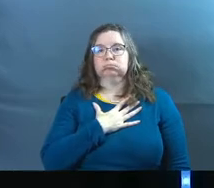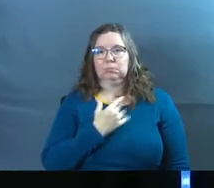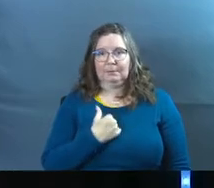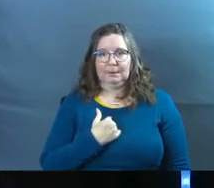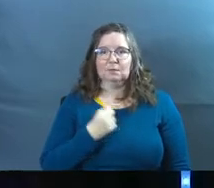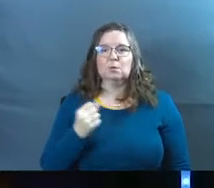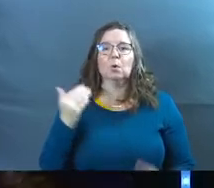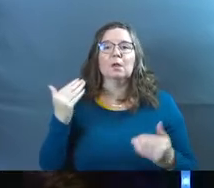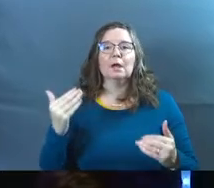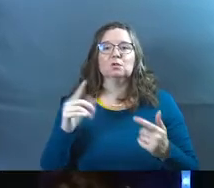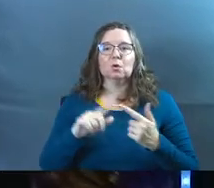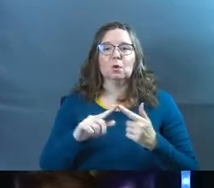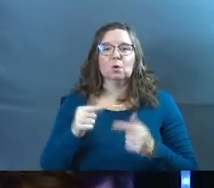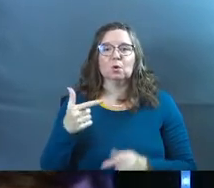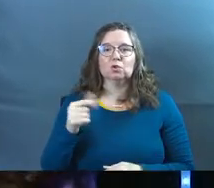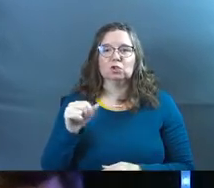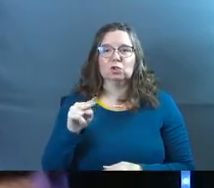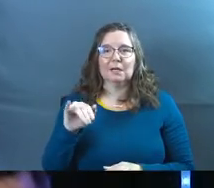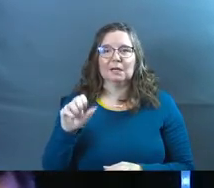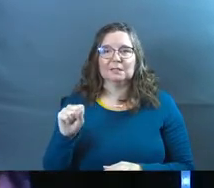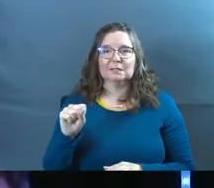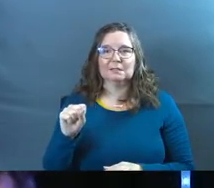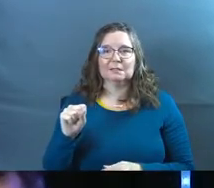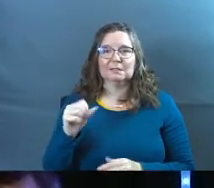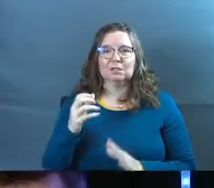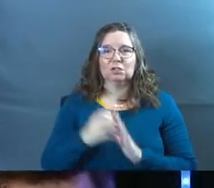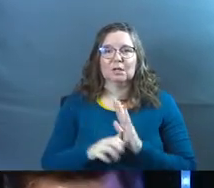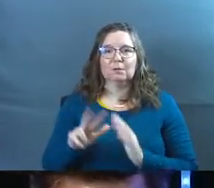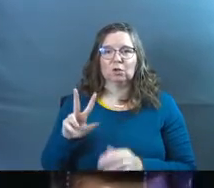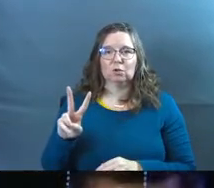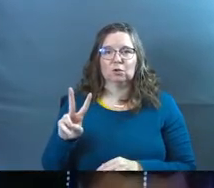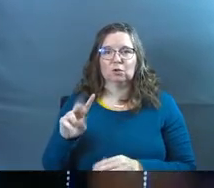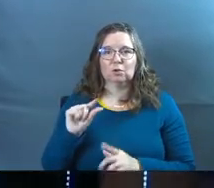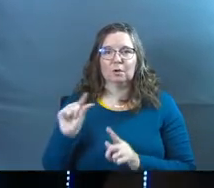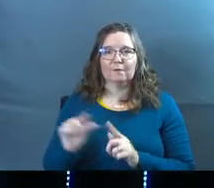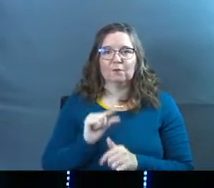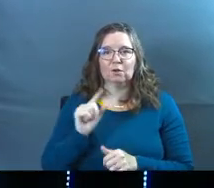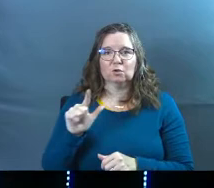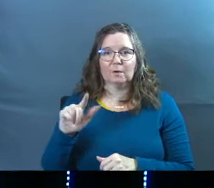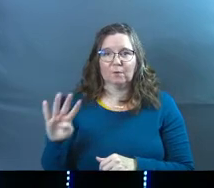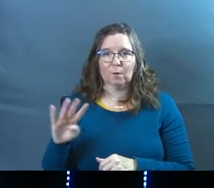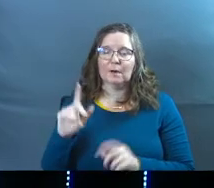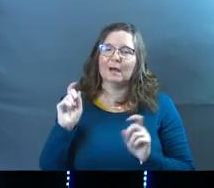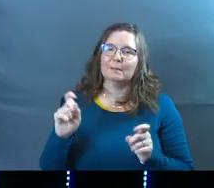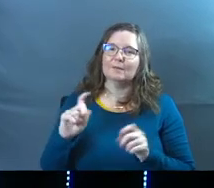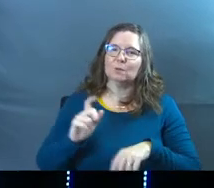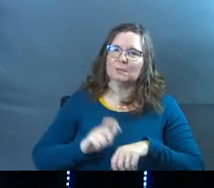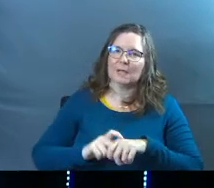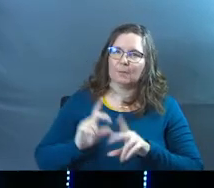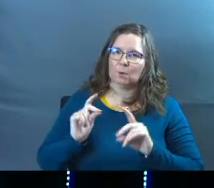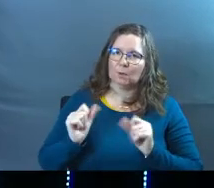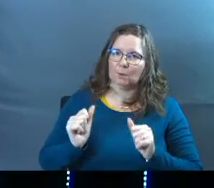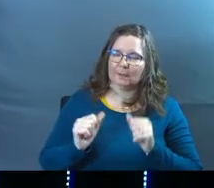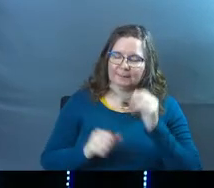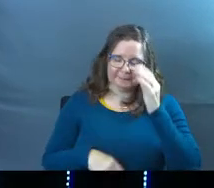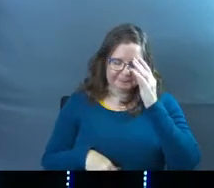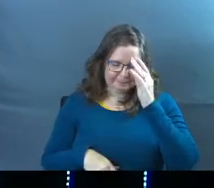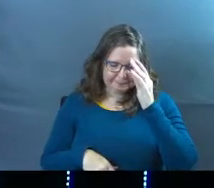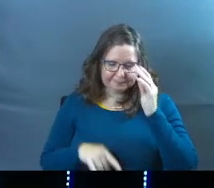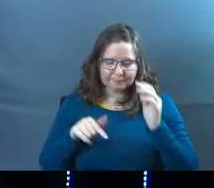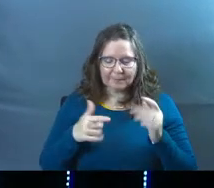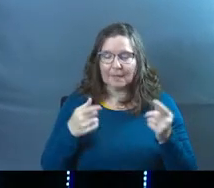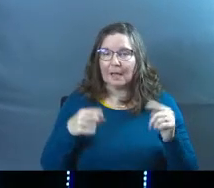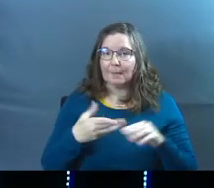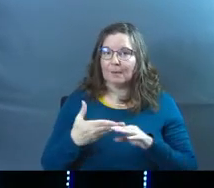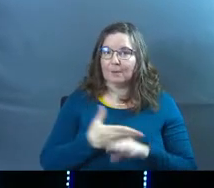let's go to Genesis chapter 32, verse 24. And let me give you the timing just really quick.